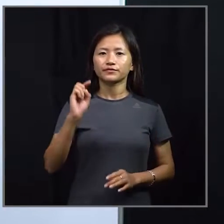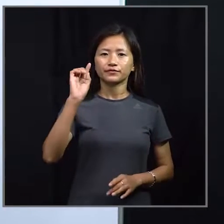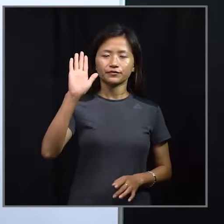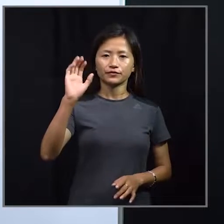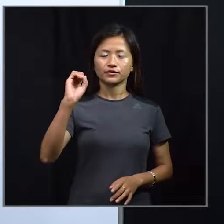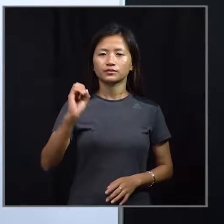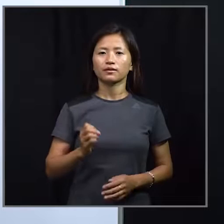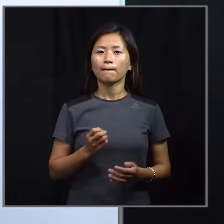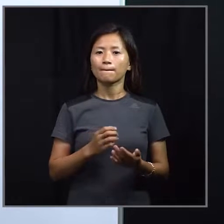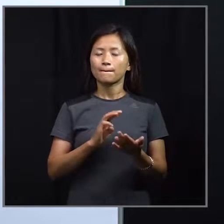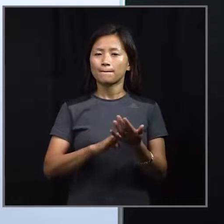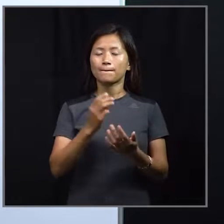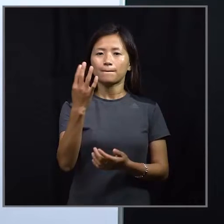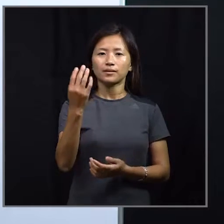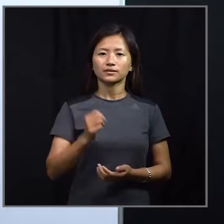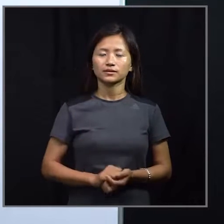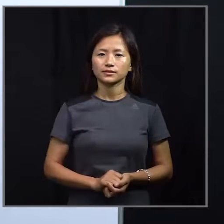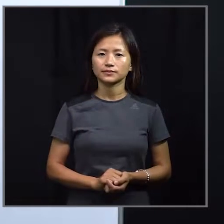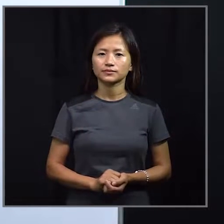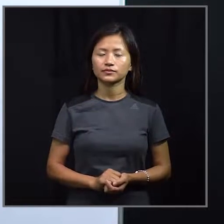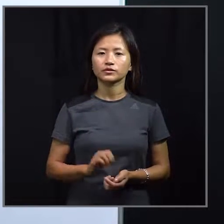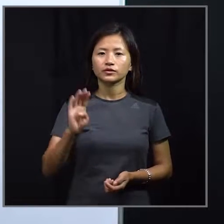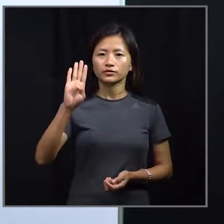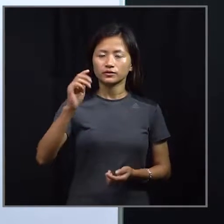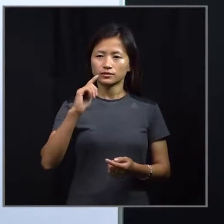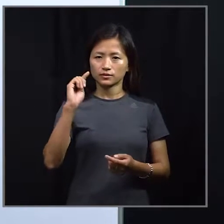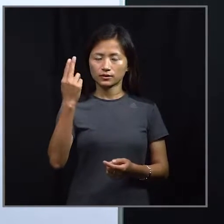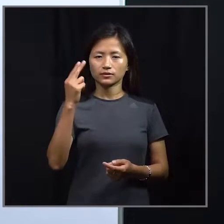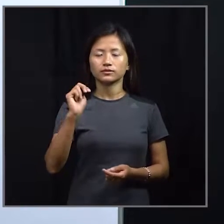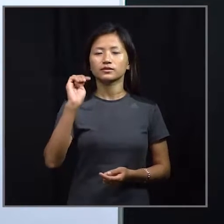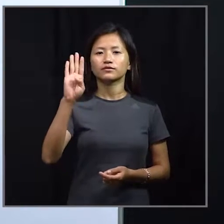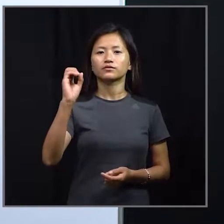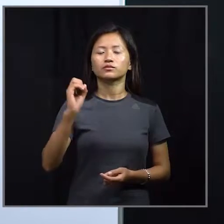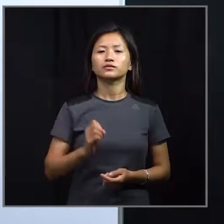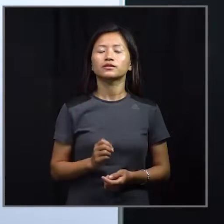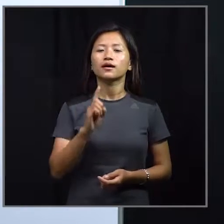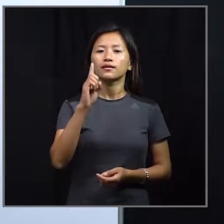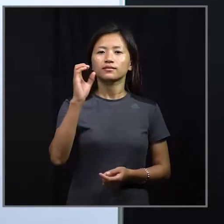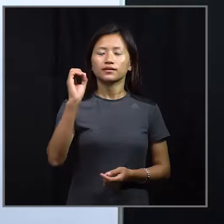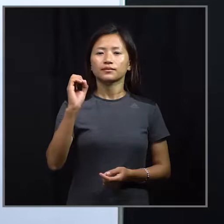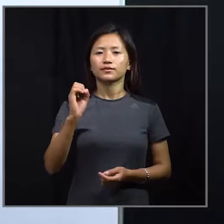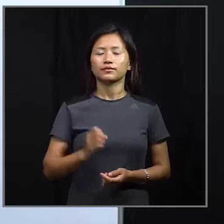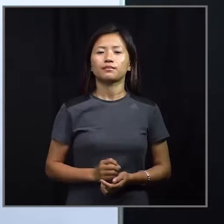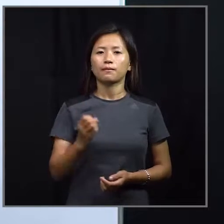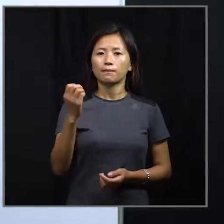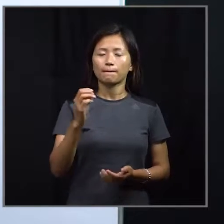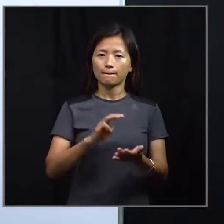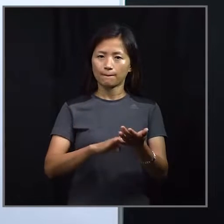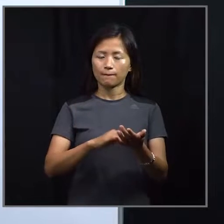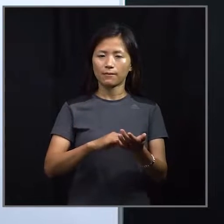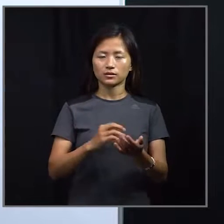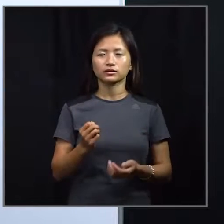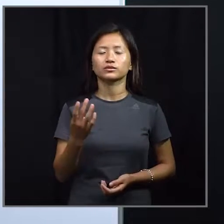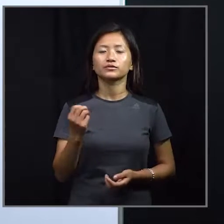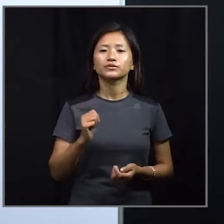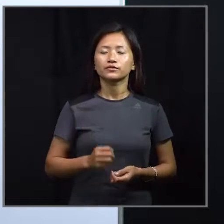Then second part, that is statistics, it will have only 40 marks. Another 10 marks will be done in the form of project work. That